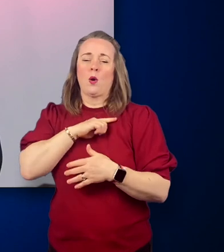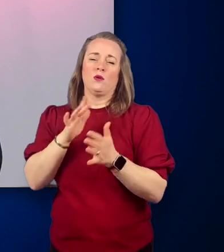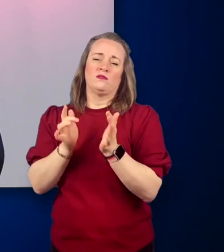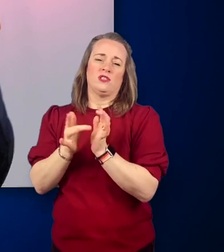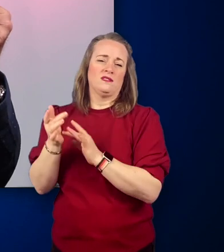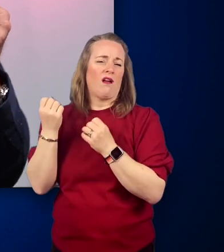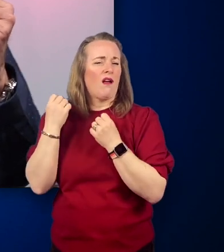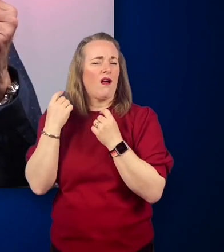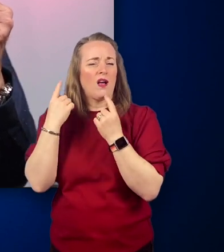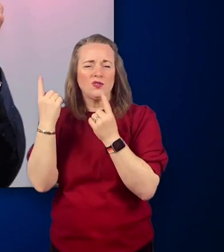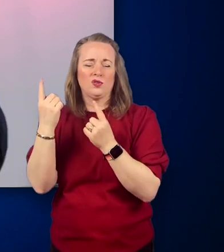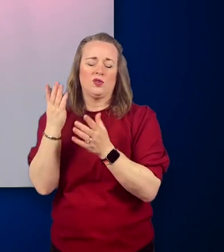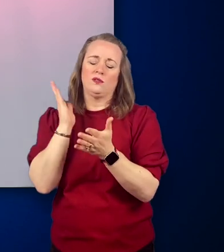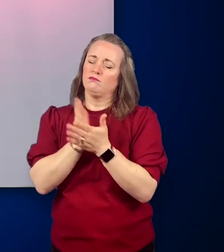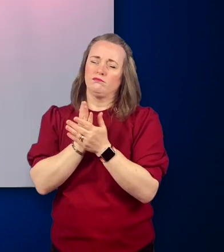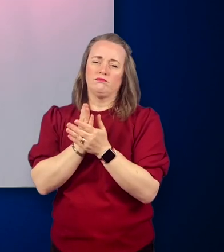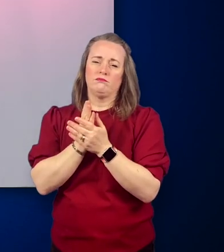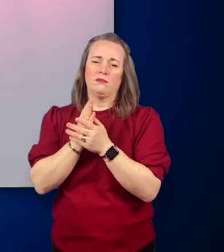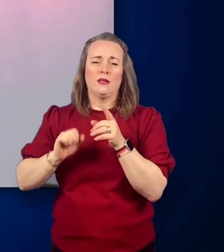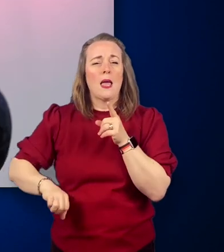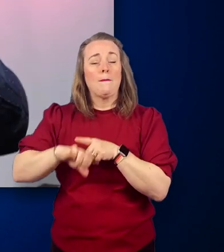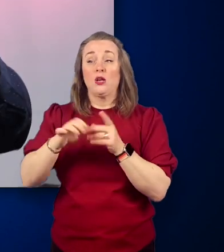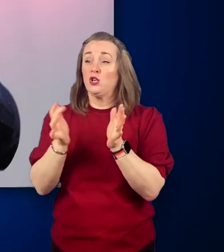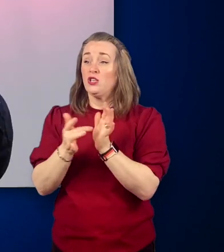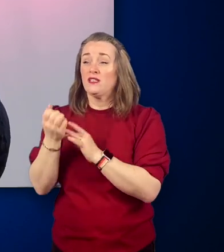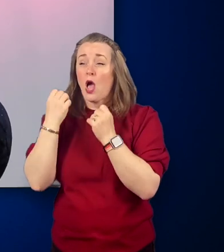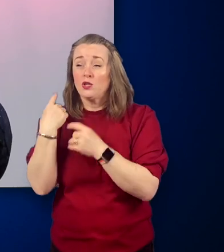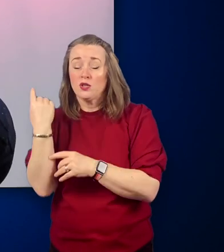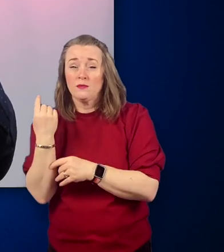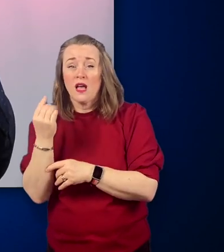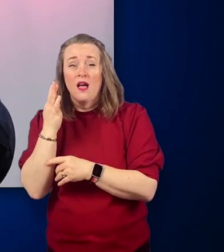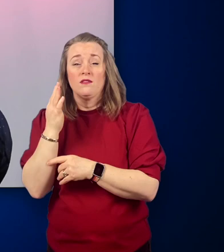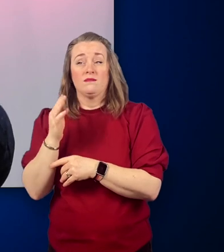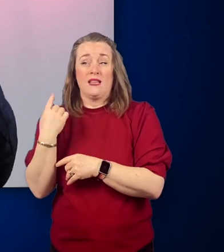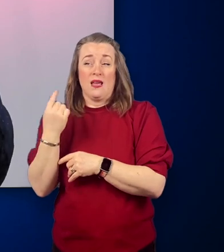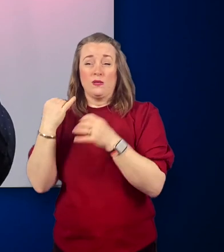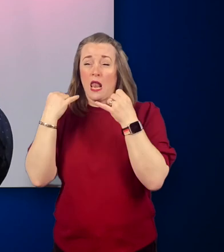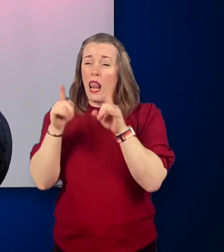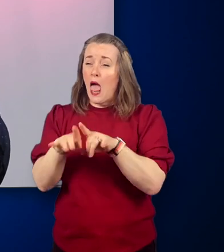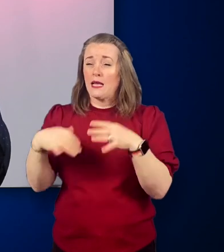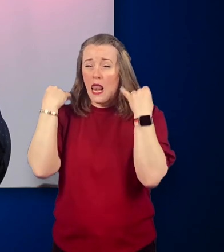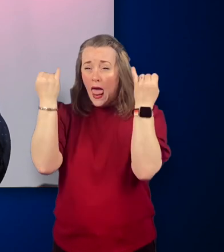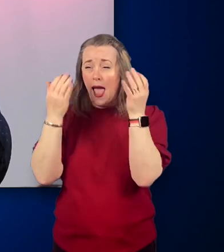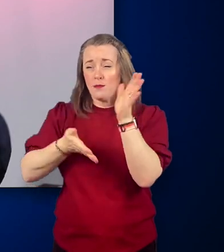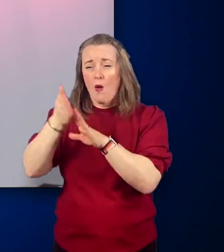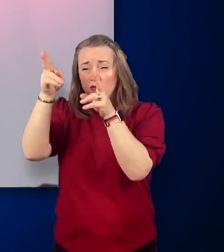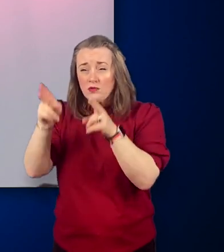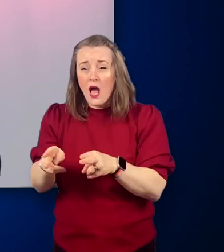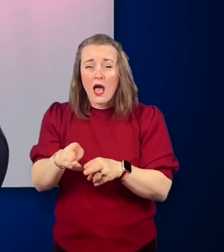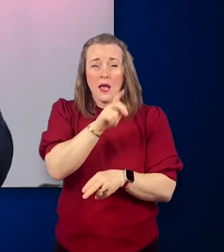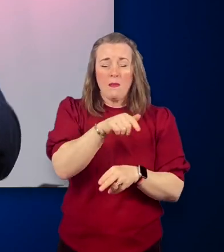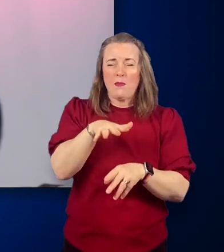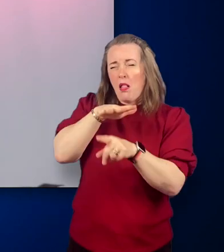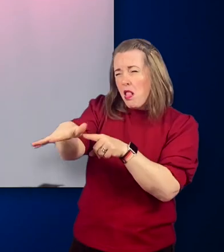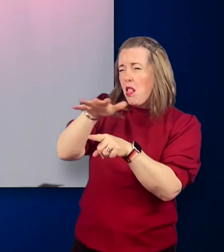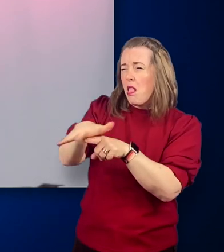impact. He understood that as a lamb going to slaughter, when people jeered at him and mocked him and laughed at him, and then punched